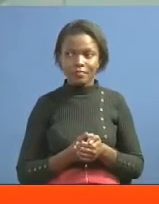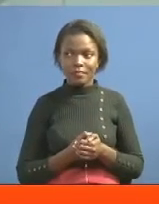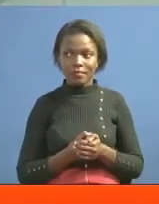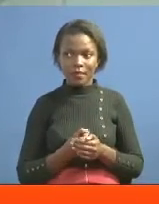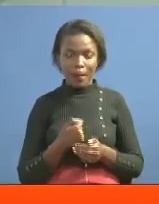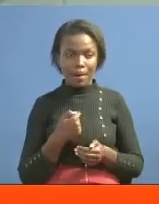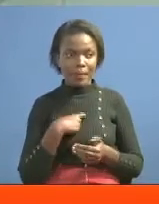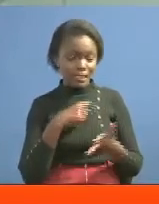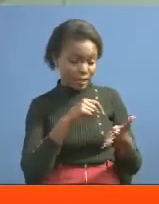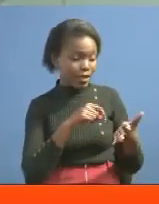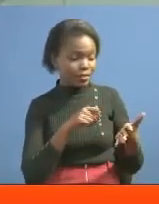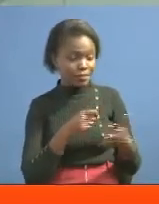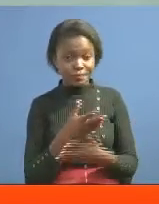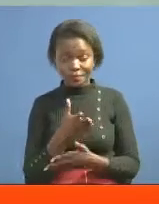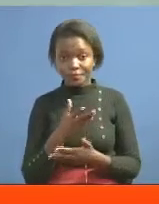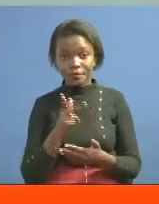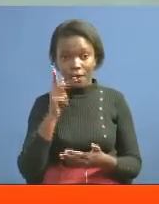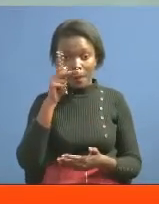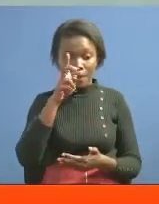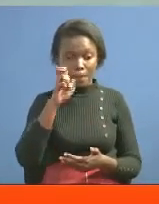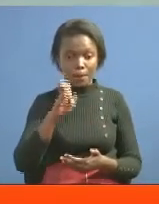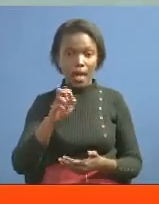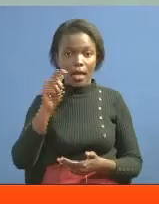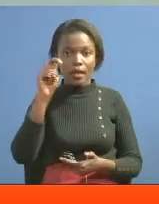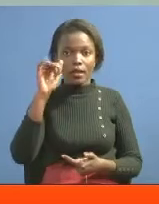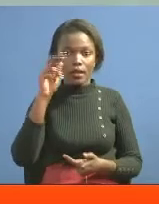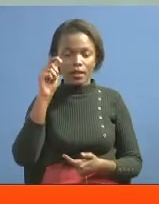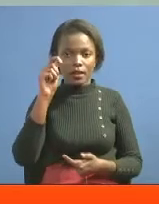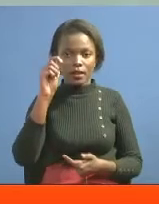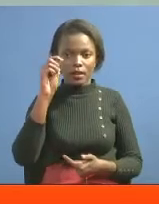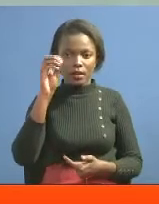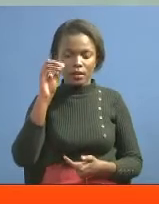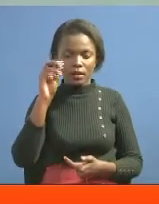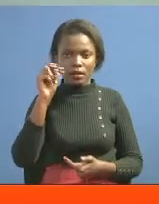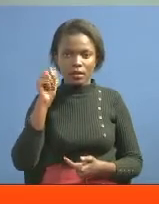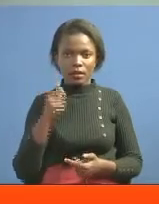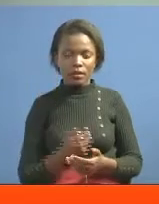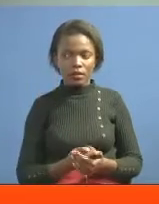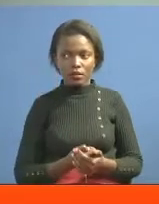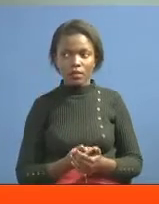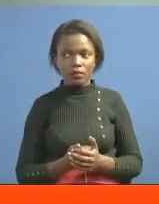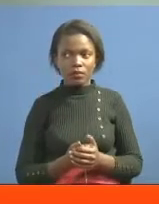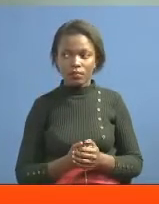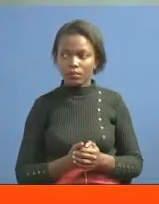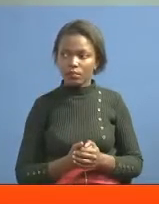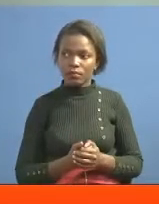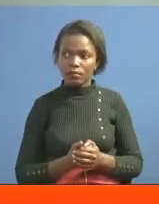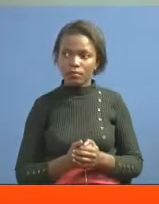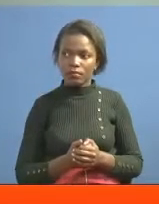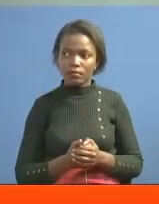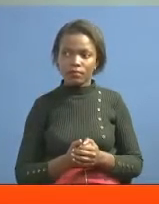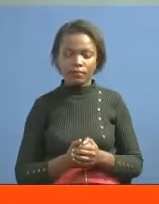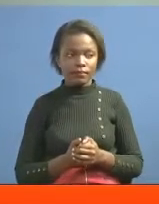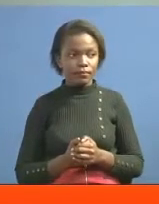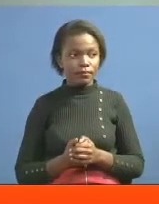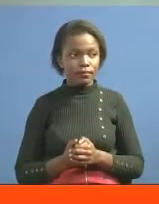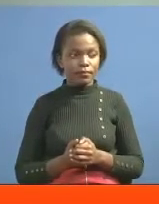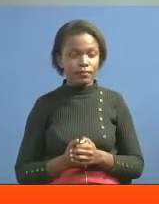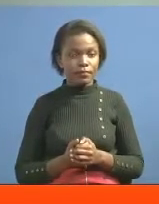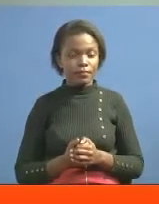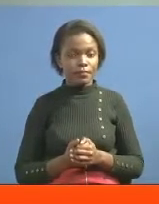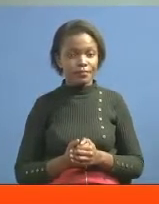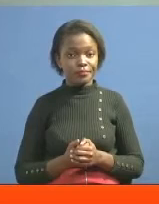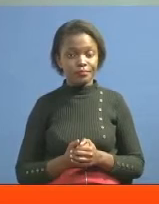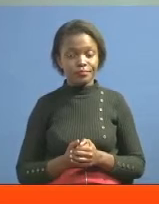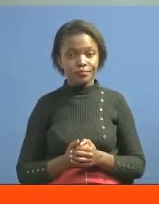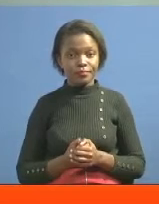did sign the petition. You did sign the petition. Yes. Yeah, we're now at 231,503. I'm following live. I have a tracker